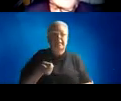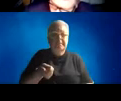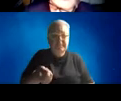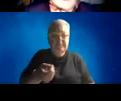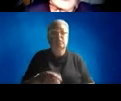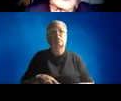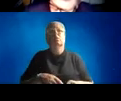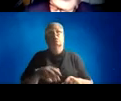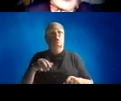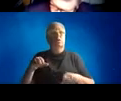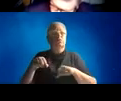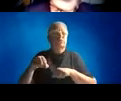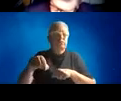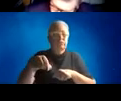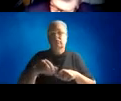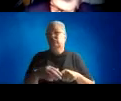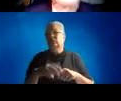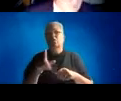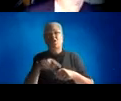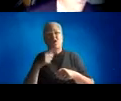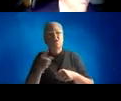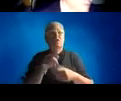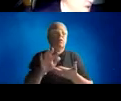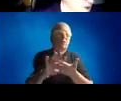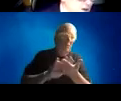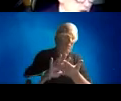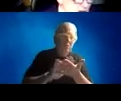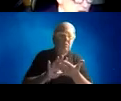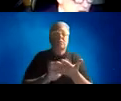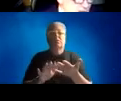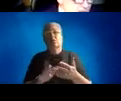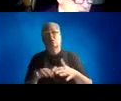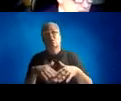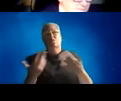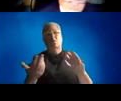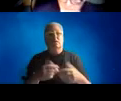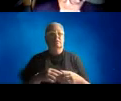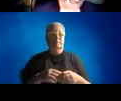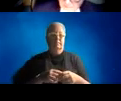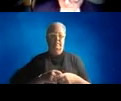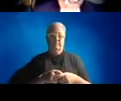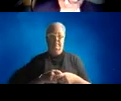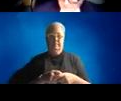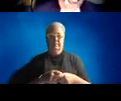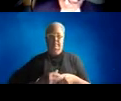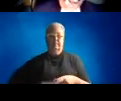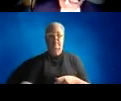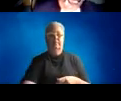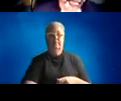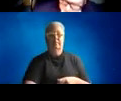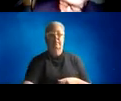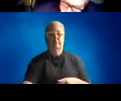Less, all or none, more practical, as it doesn't assume everyone is using the same definition of each type of disability.